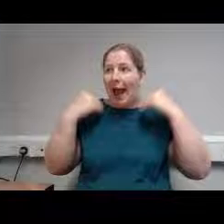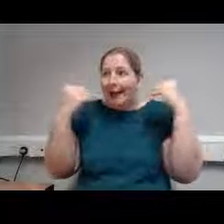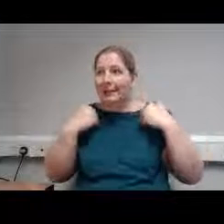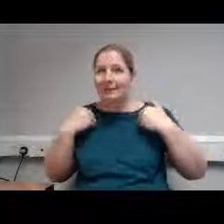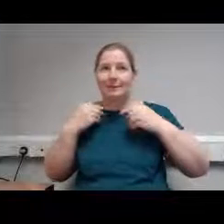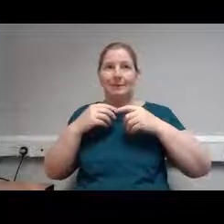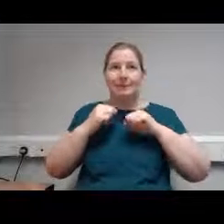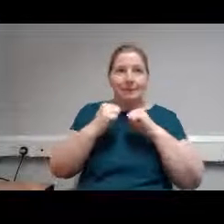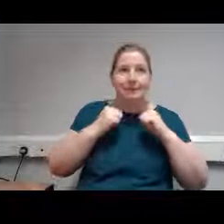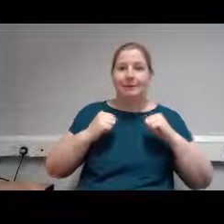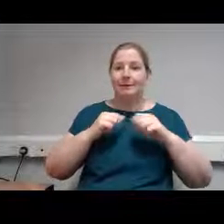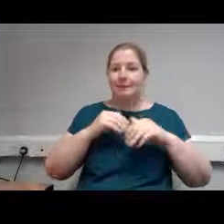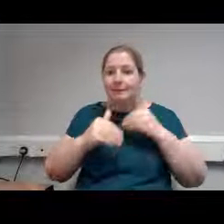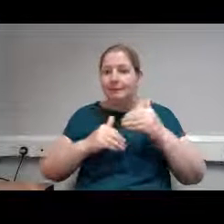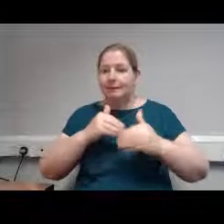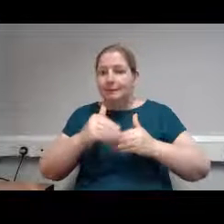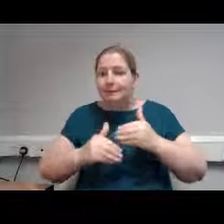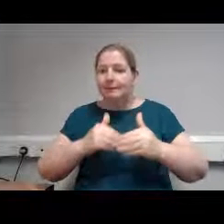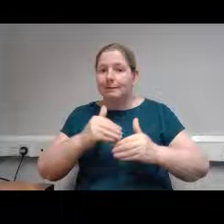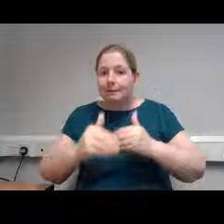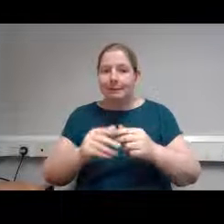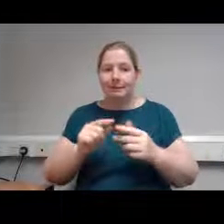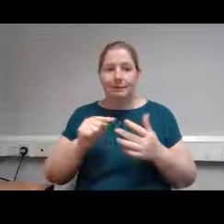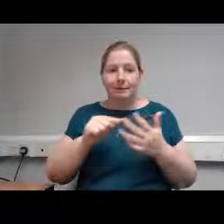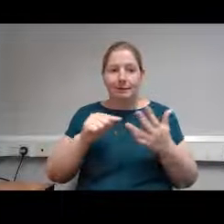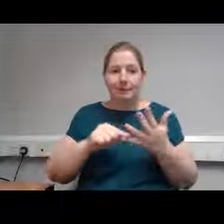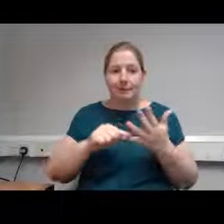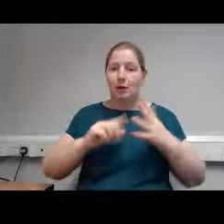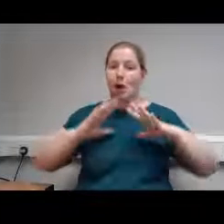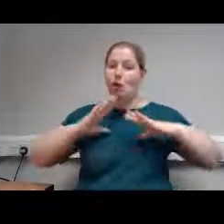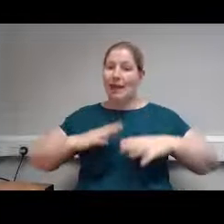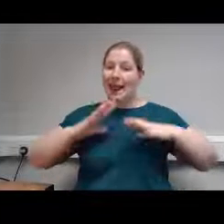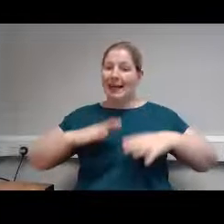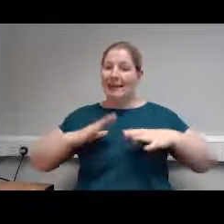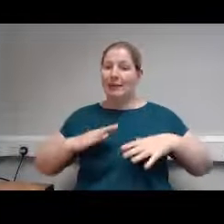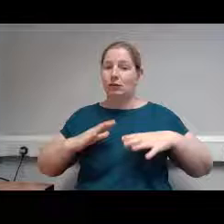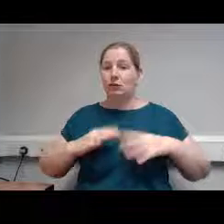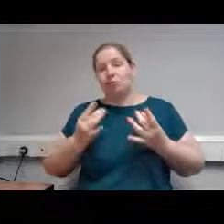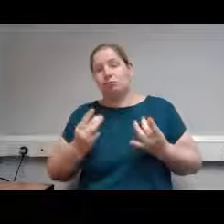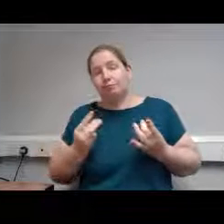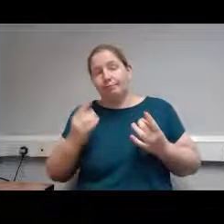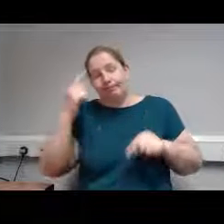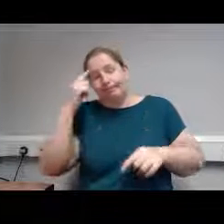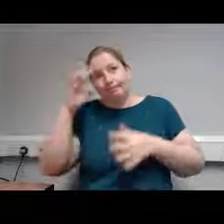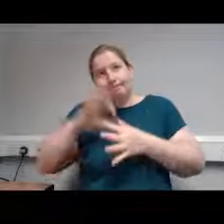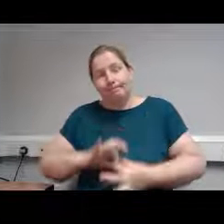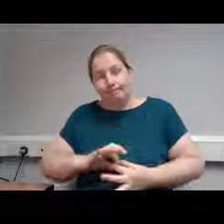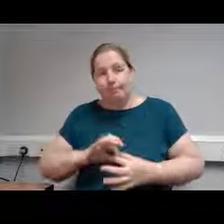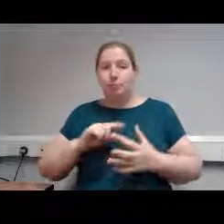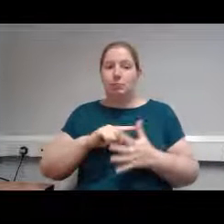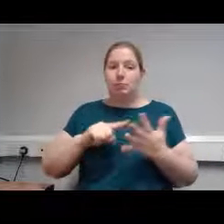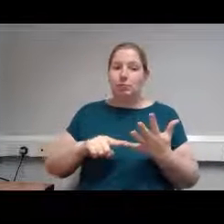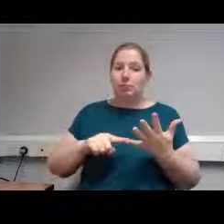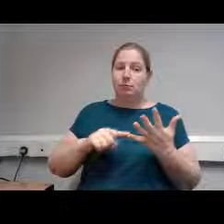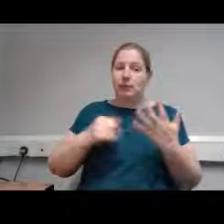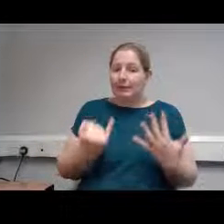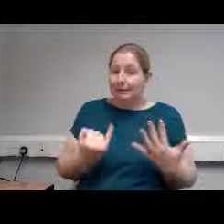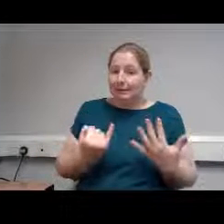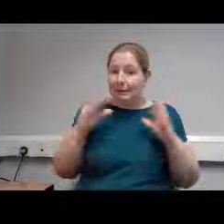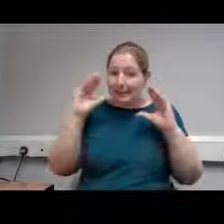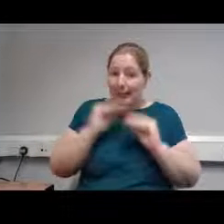exercise as well as can be done, relaxation and mindfulness, something around sleep, there's